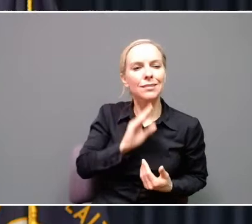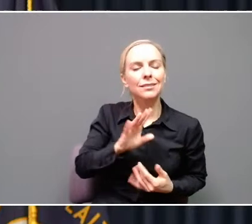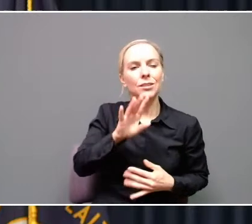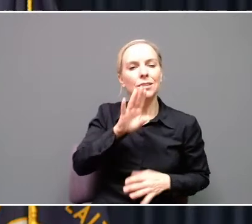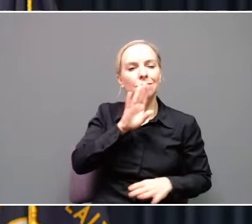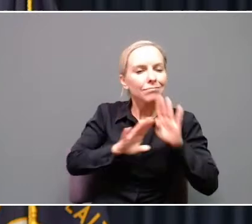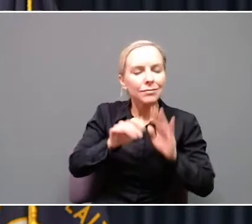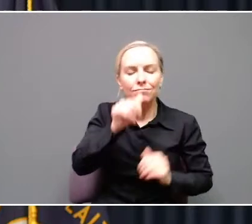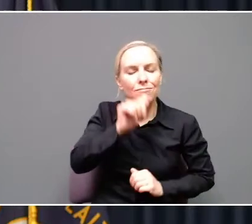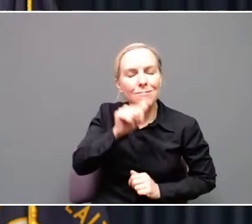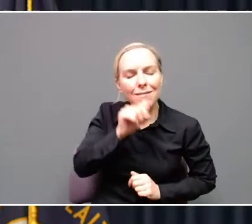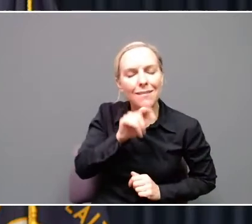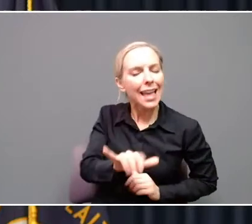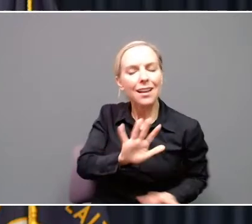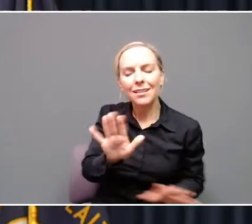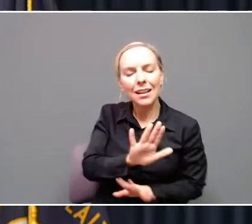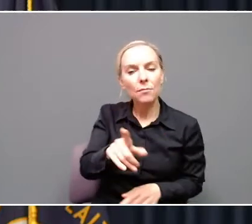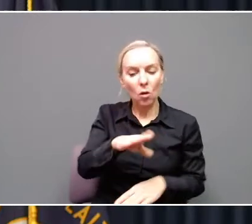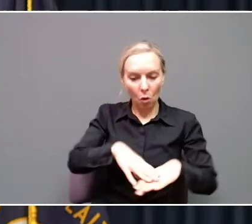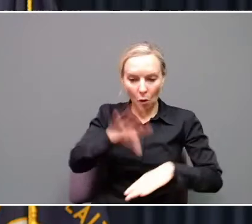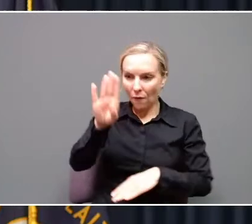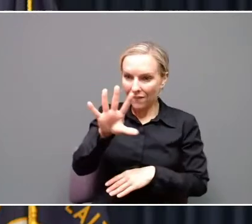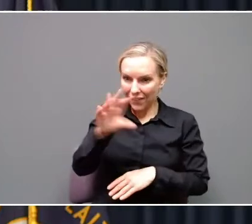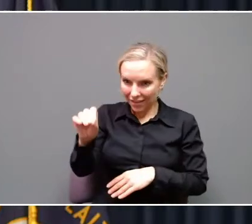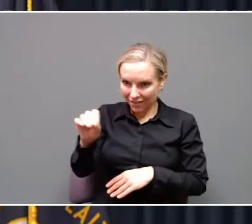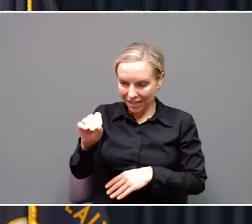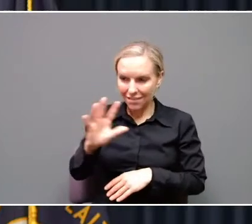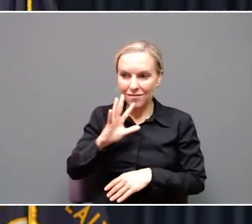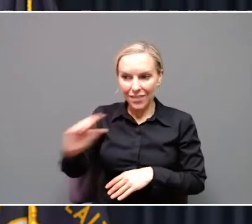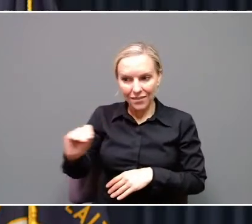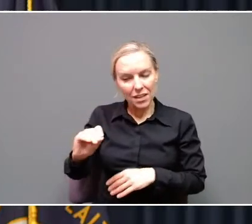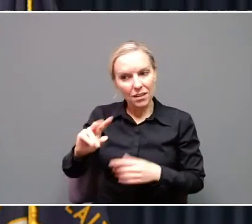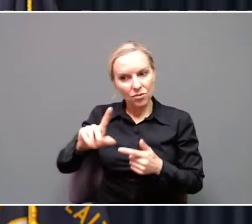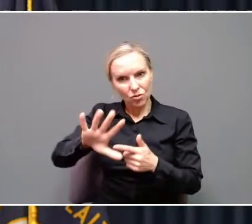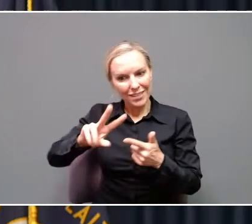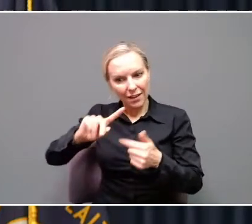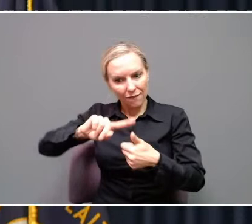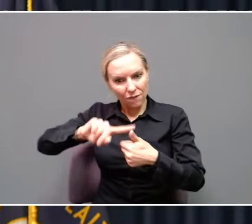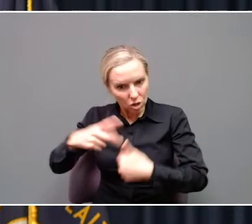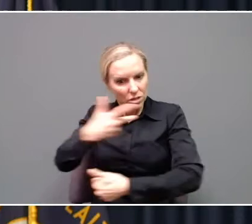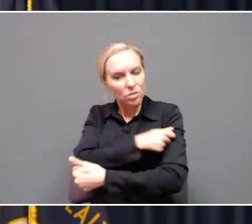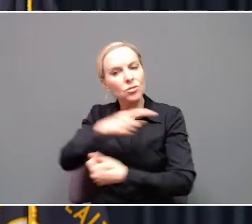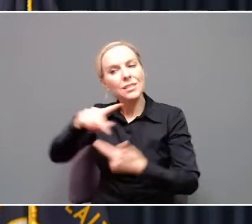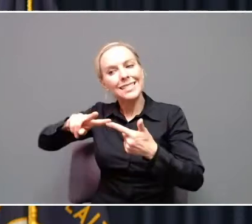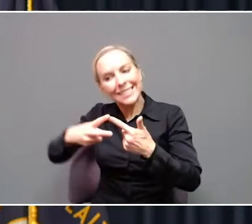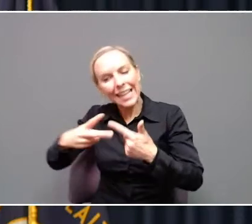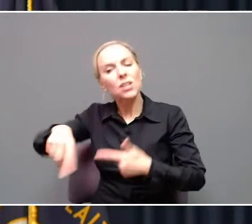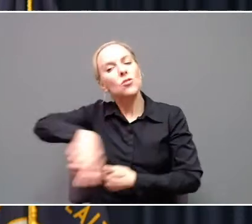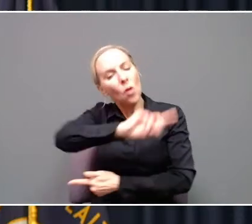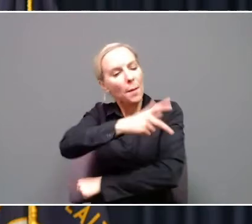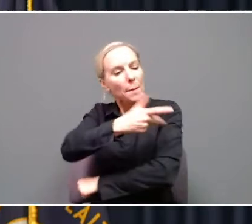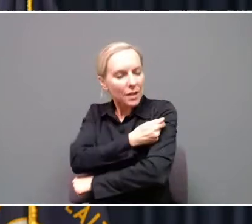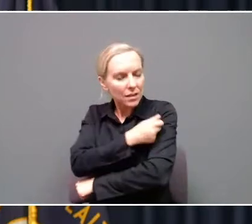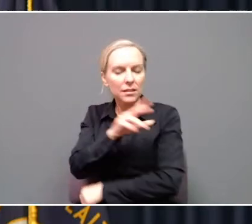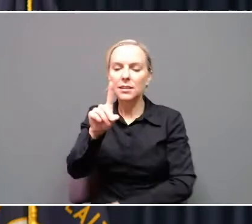gotten your first booster, if you're over 50, if you hadn't gotten your second booster, go out and get it. Debbie Yetter,